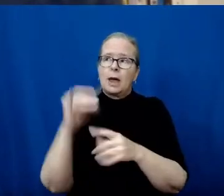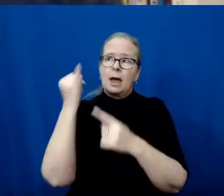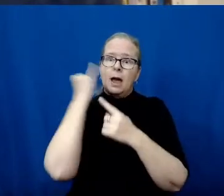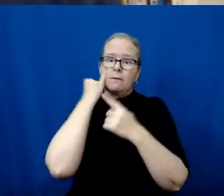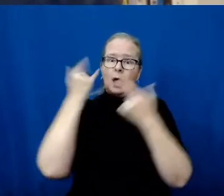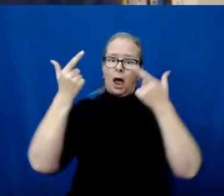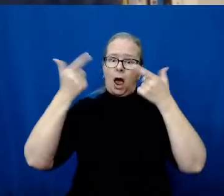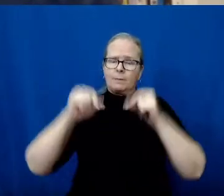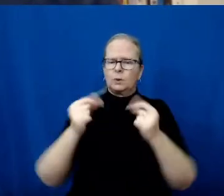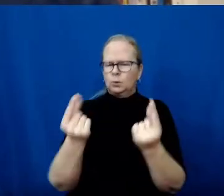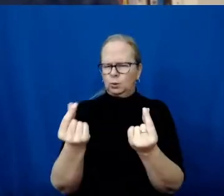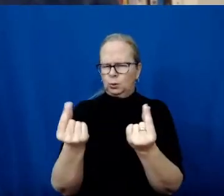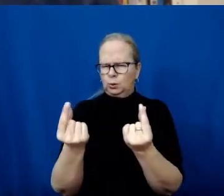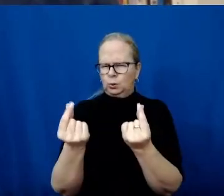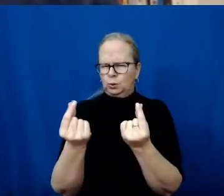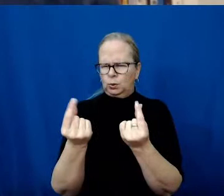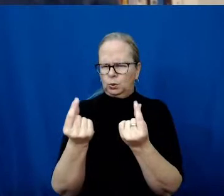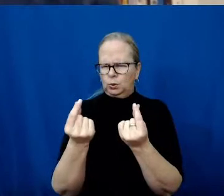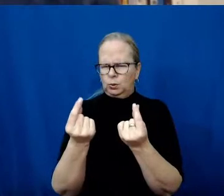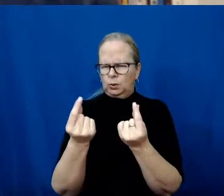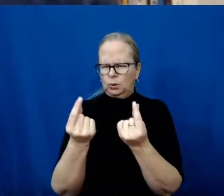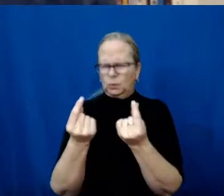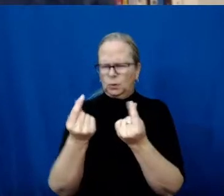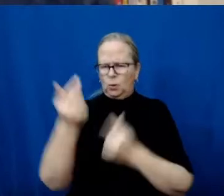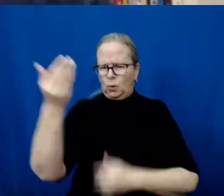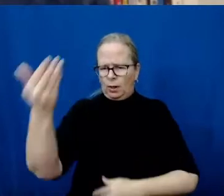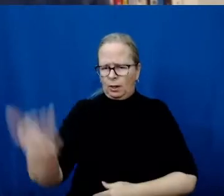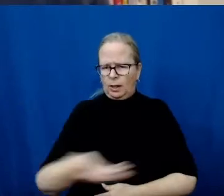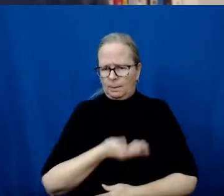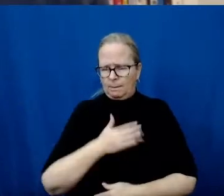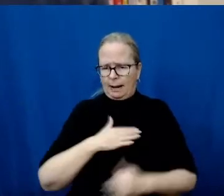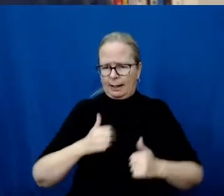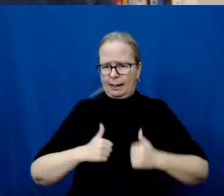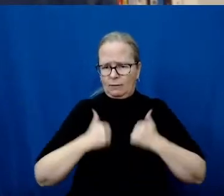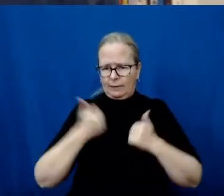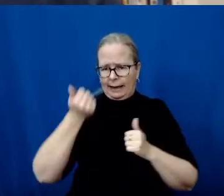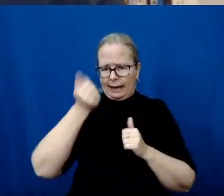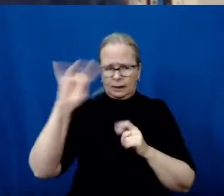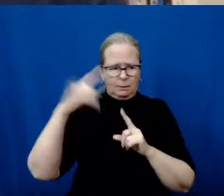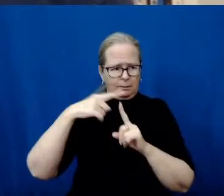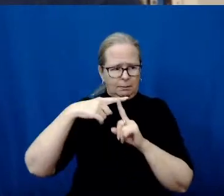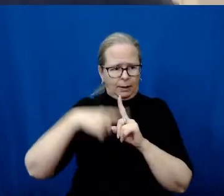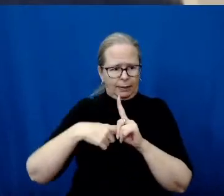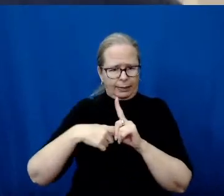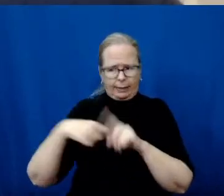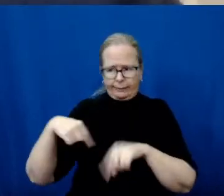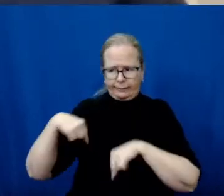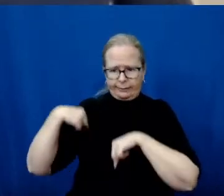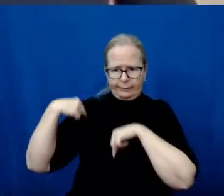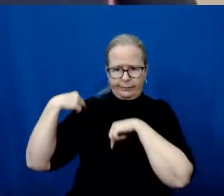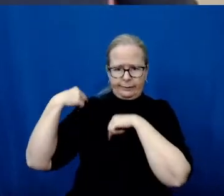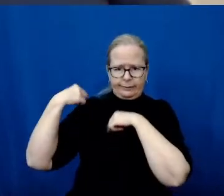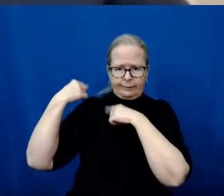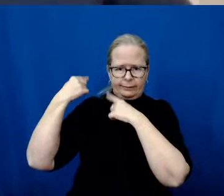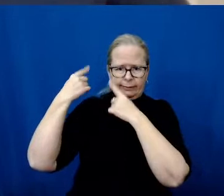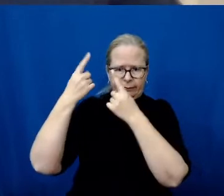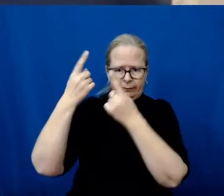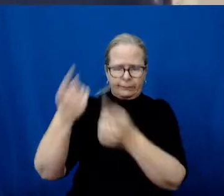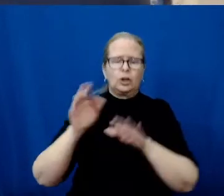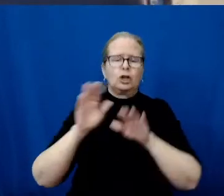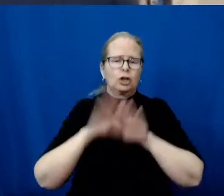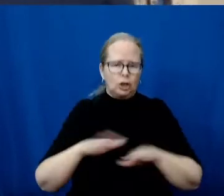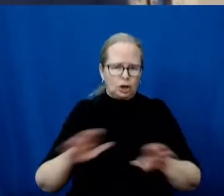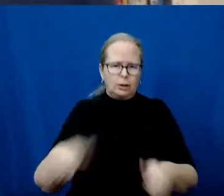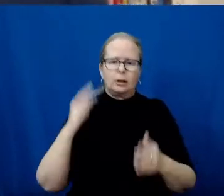heard all that conversation about COVID being airborne, and are well acquainted with all